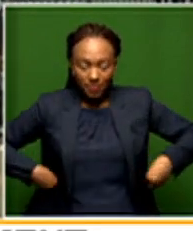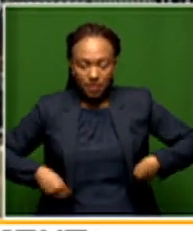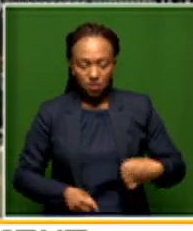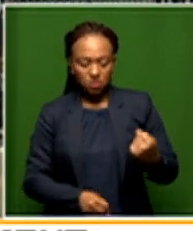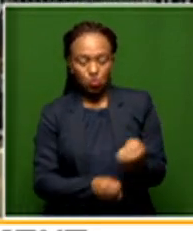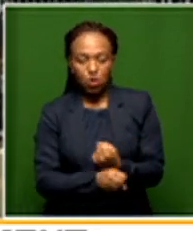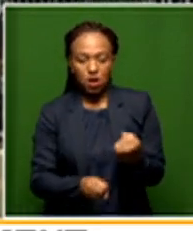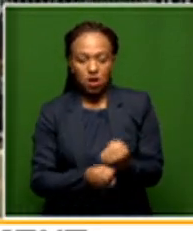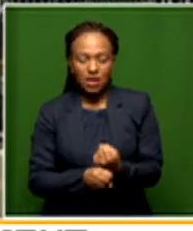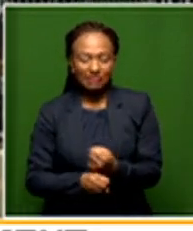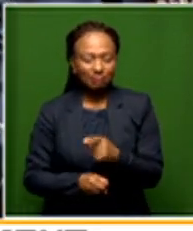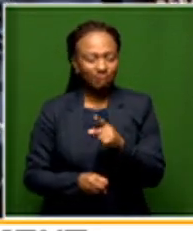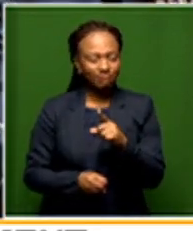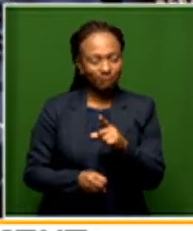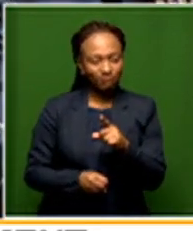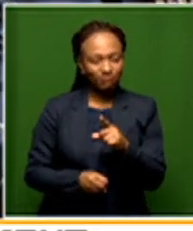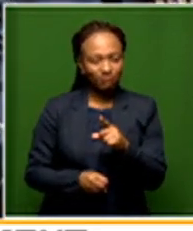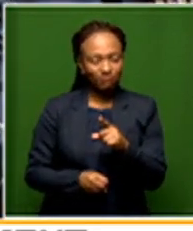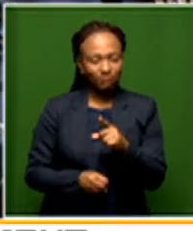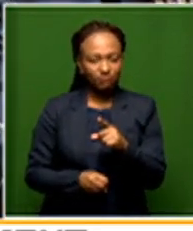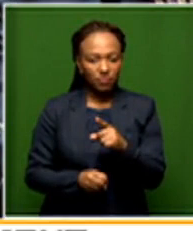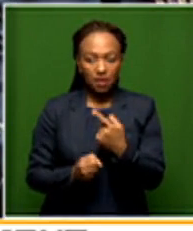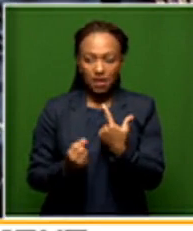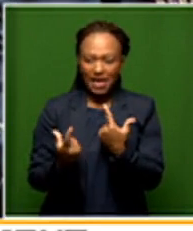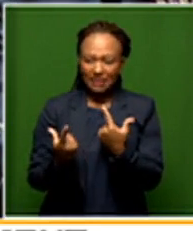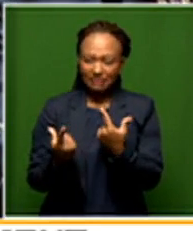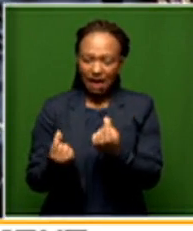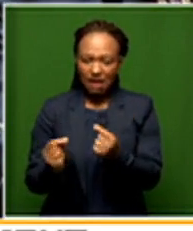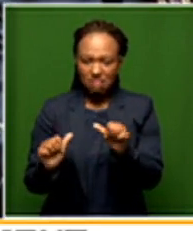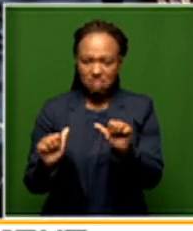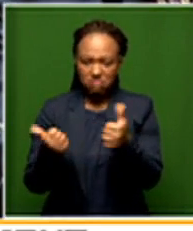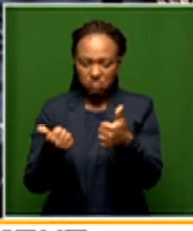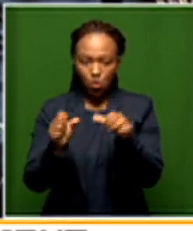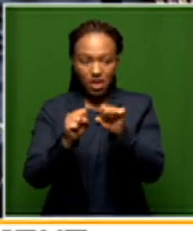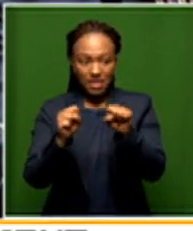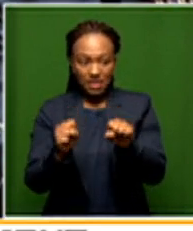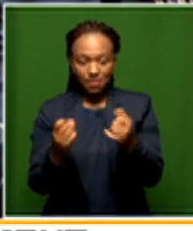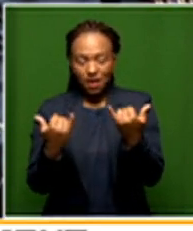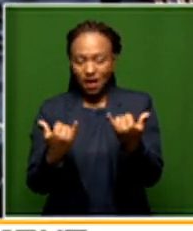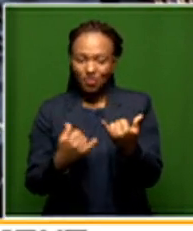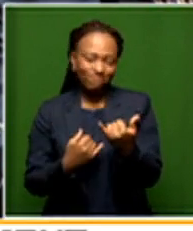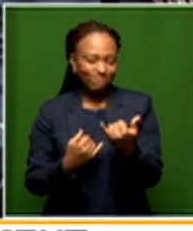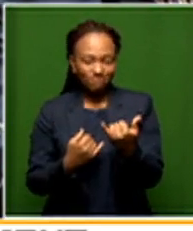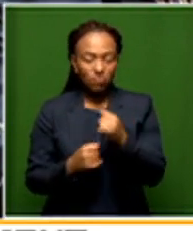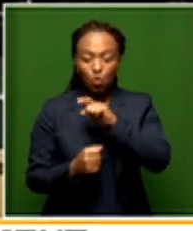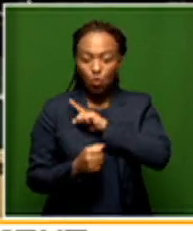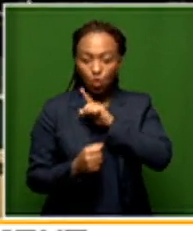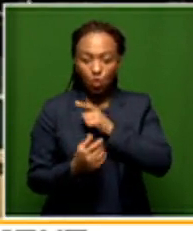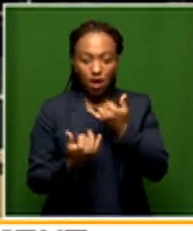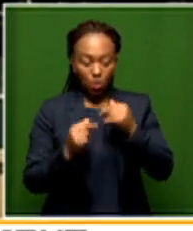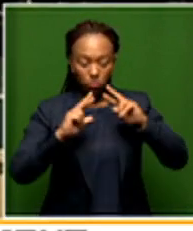is not actually being done efficiently in the system as it stands. At the moment,